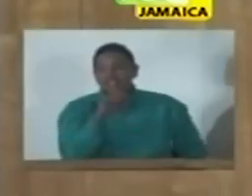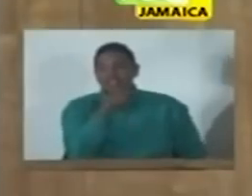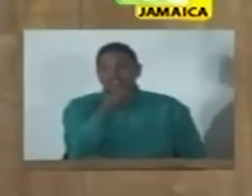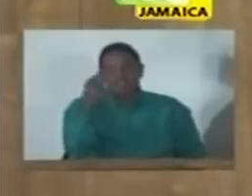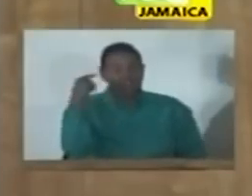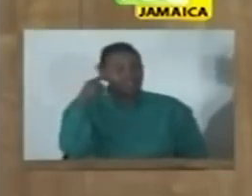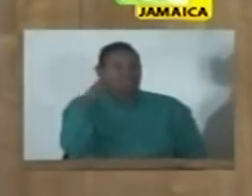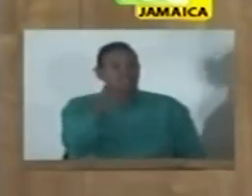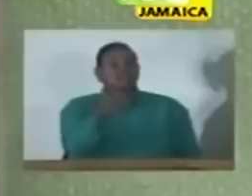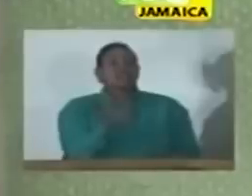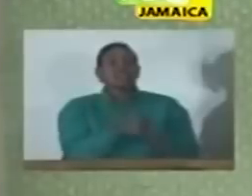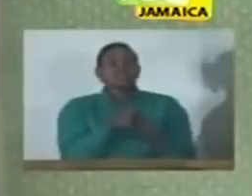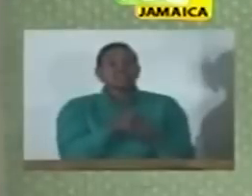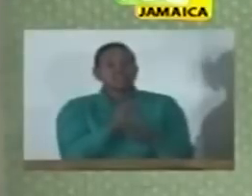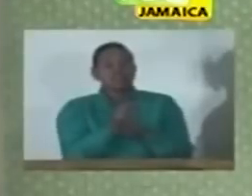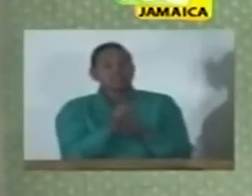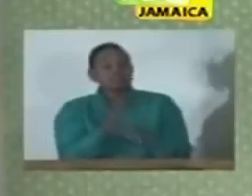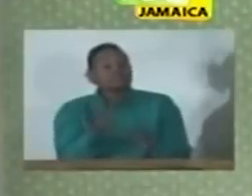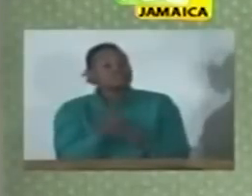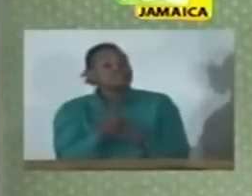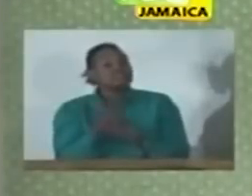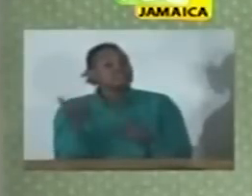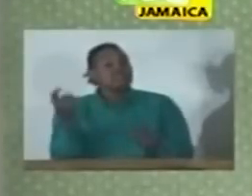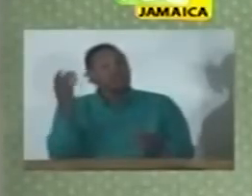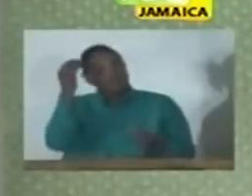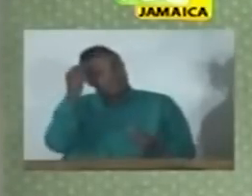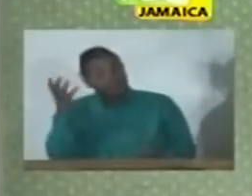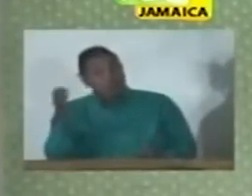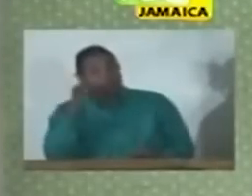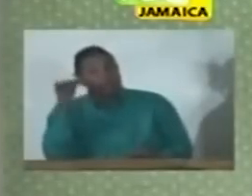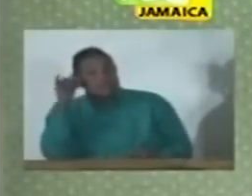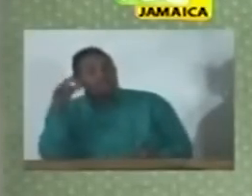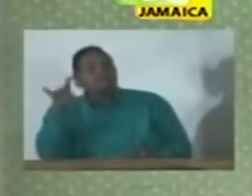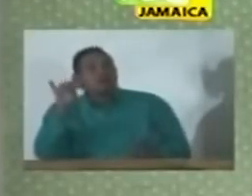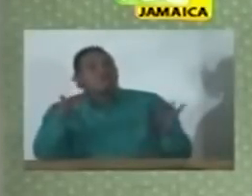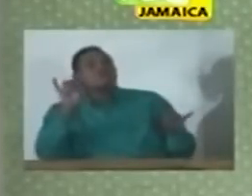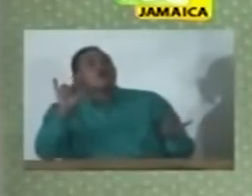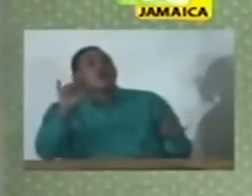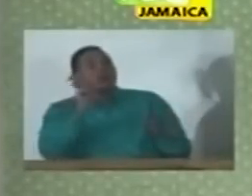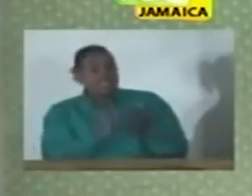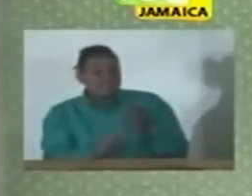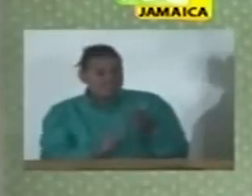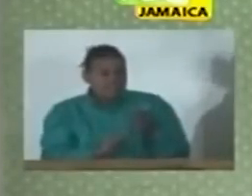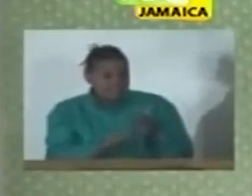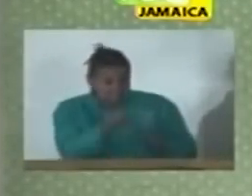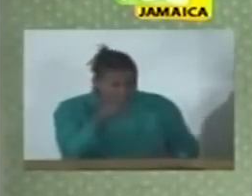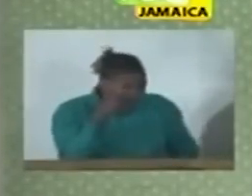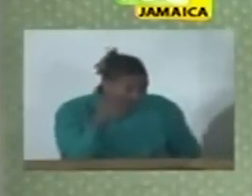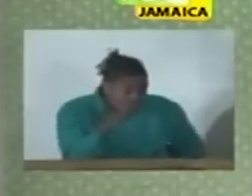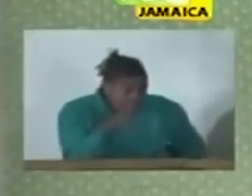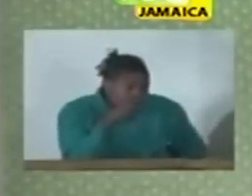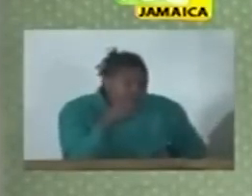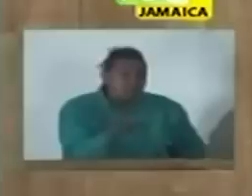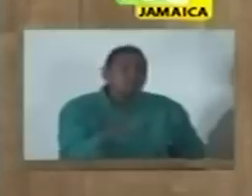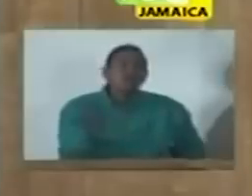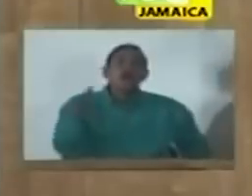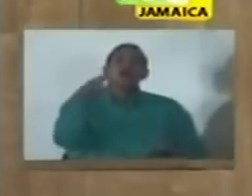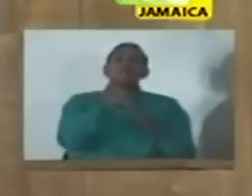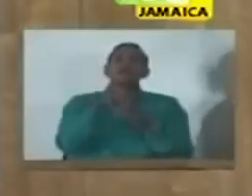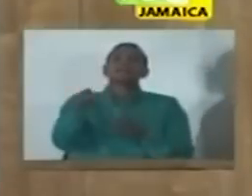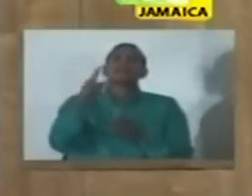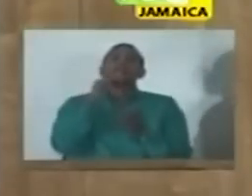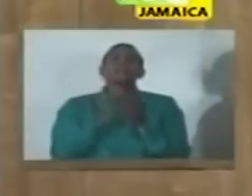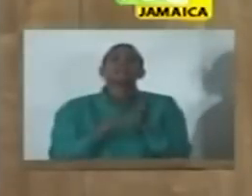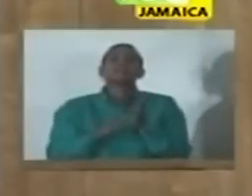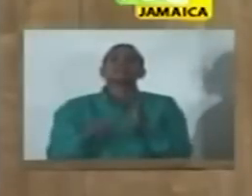that the matter was brought to the attention of the ministry yesterday and they are investigating it? And so I want to know if when part of that investigation is calling